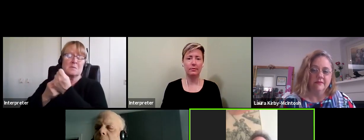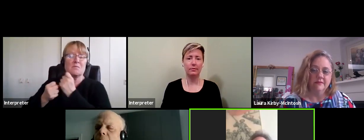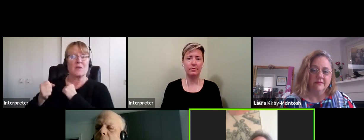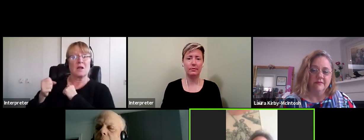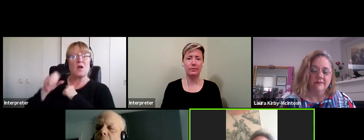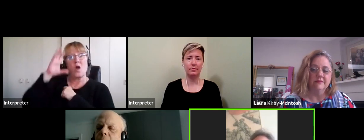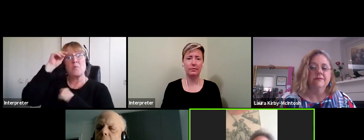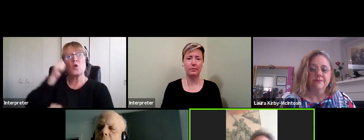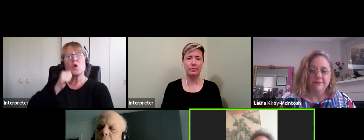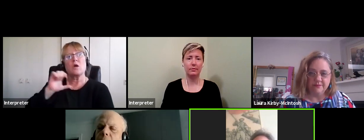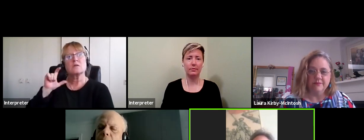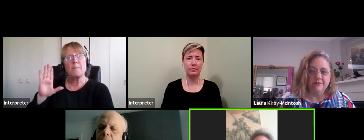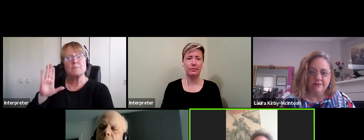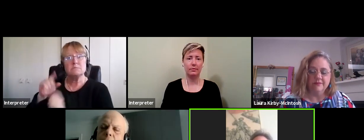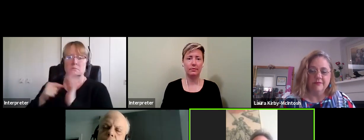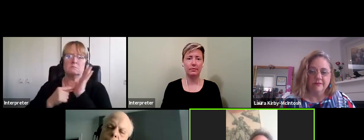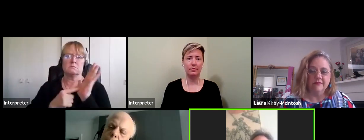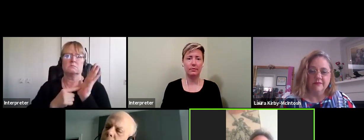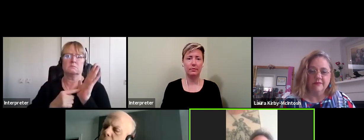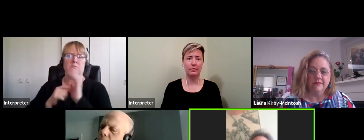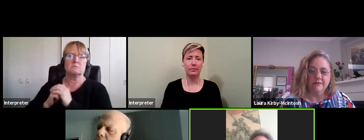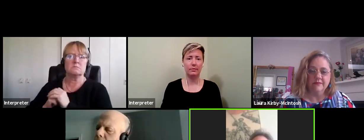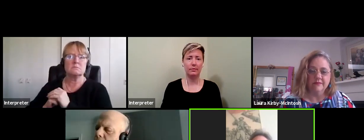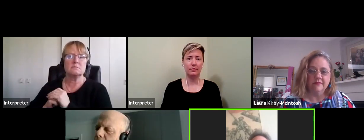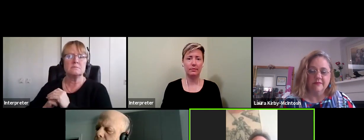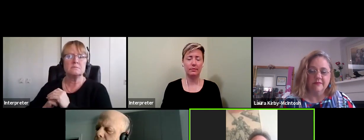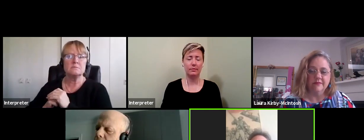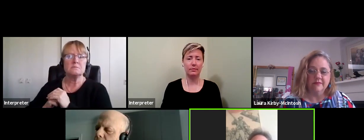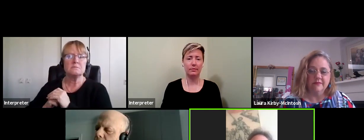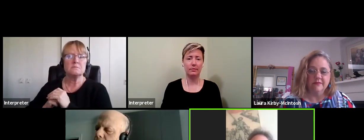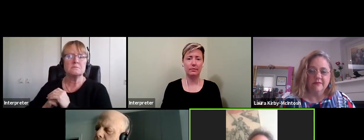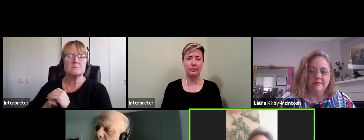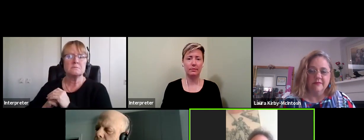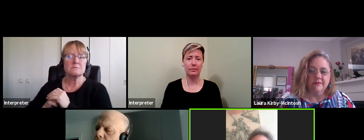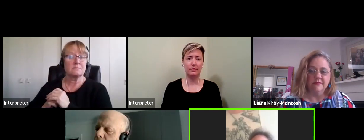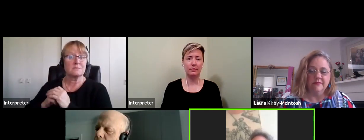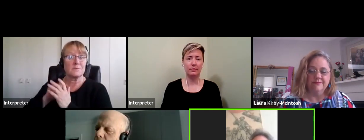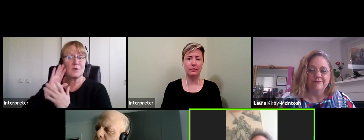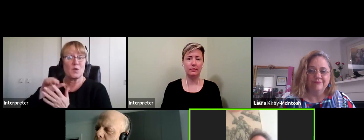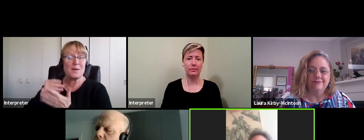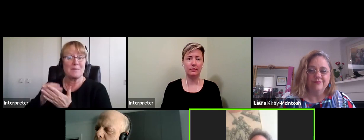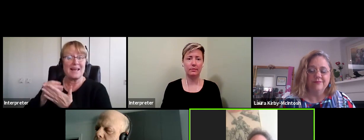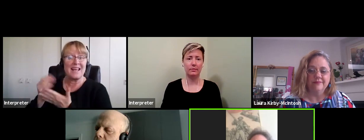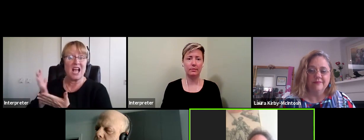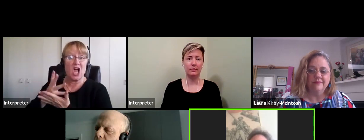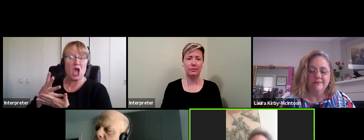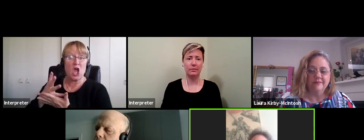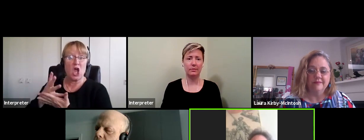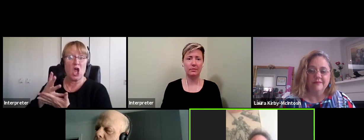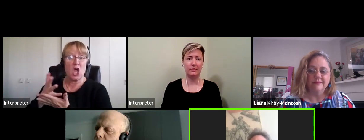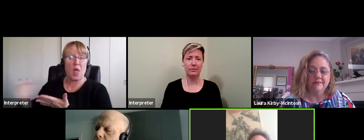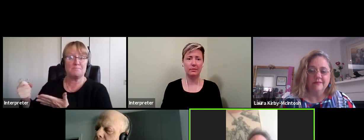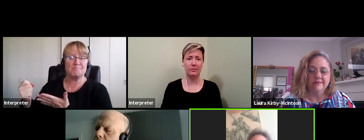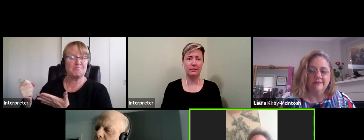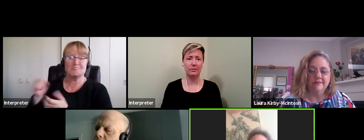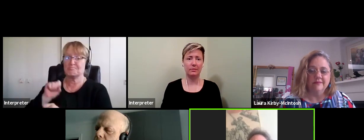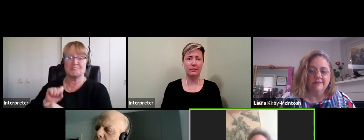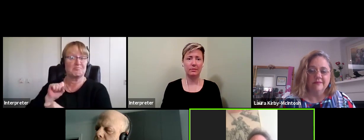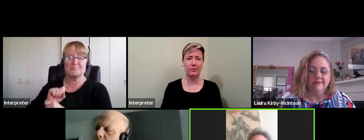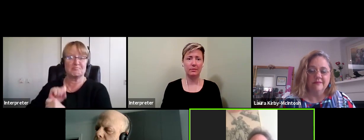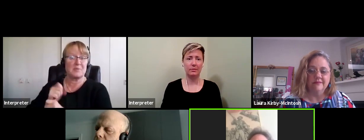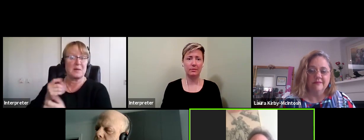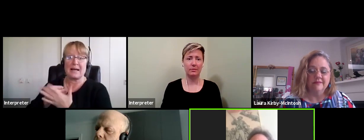Boys and Girls Clubs in Ontario. But I've run out of funding. Don't have funding to do that work. We need to say to